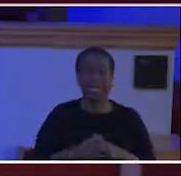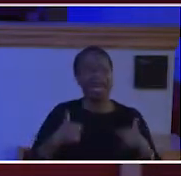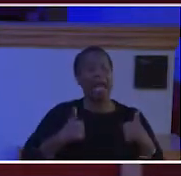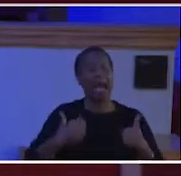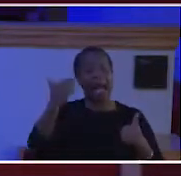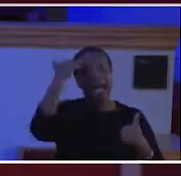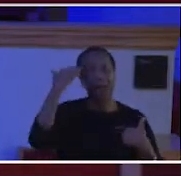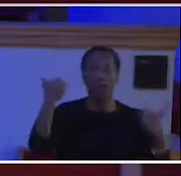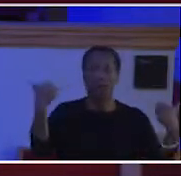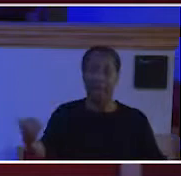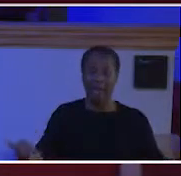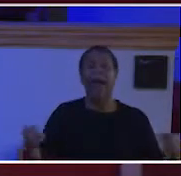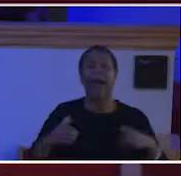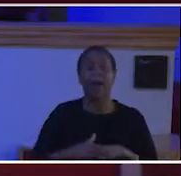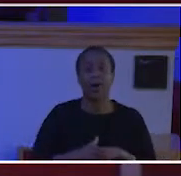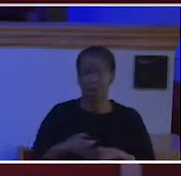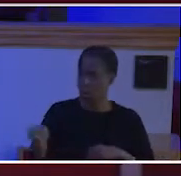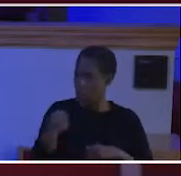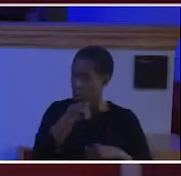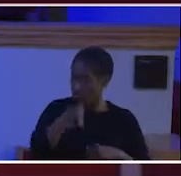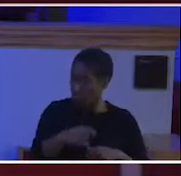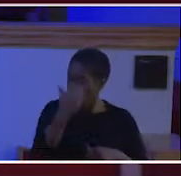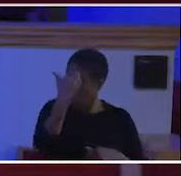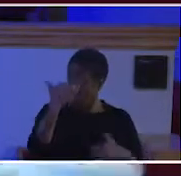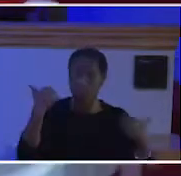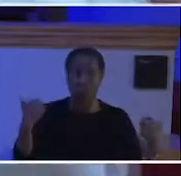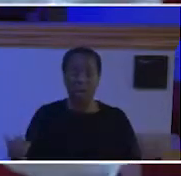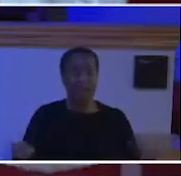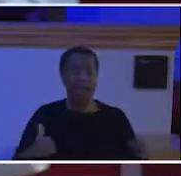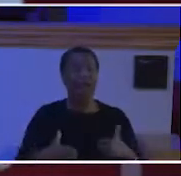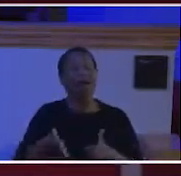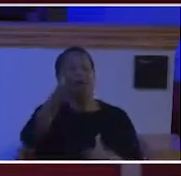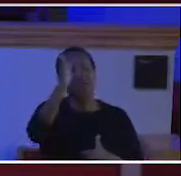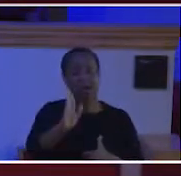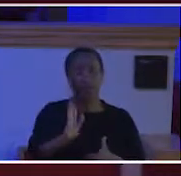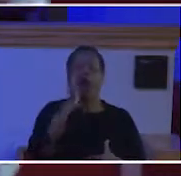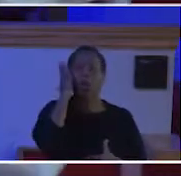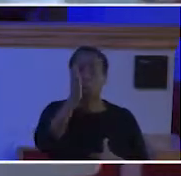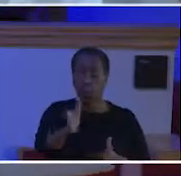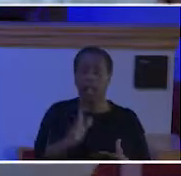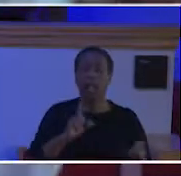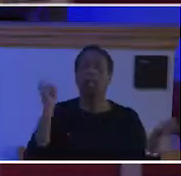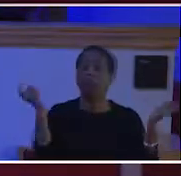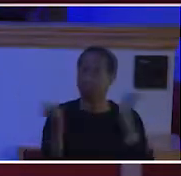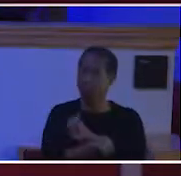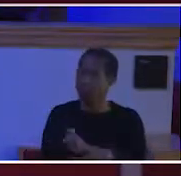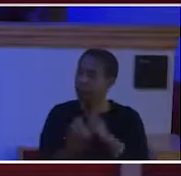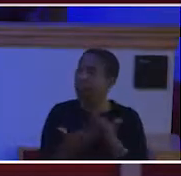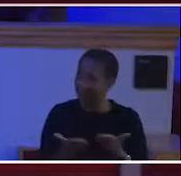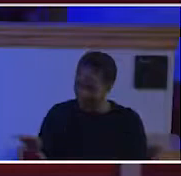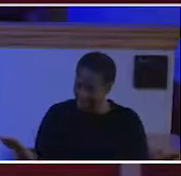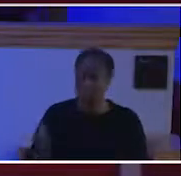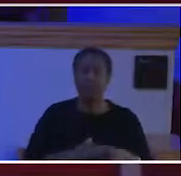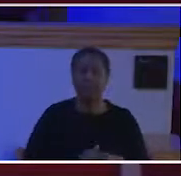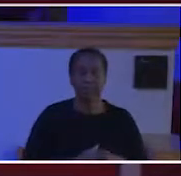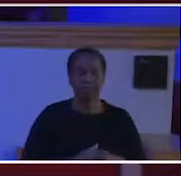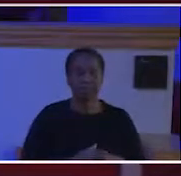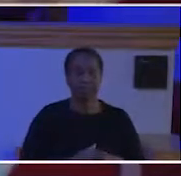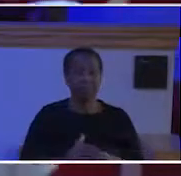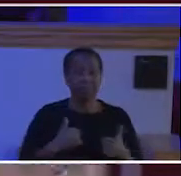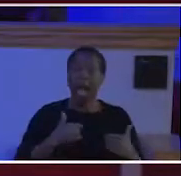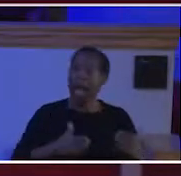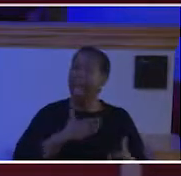know now, and you ought to know now, that God will turn some things around.